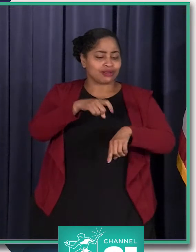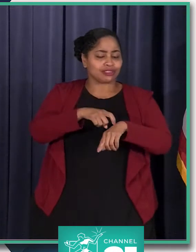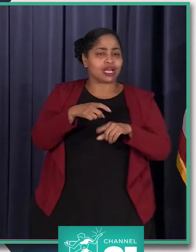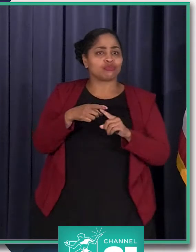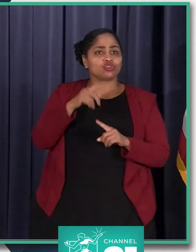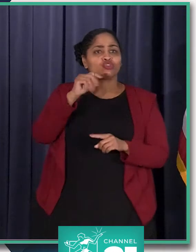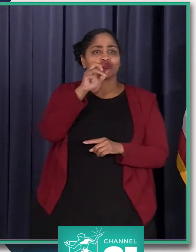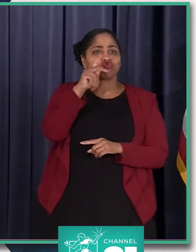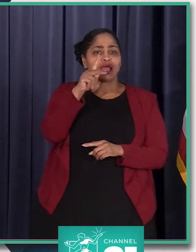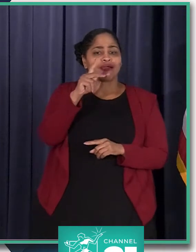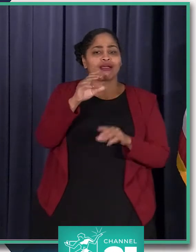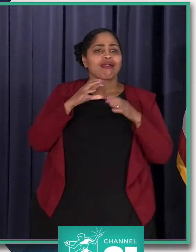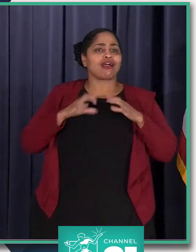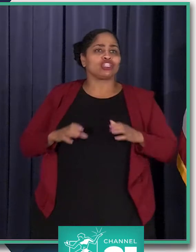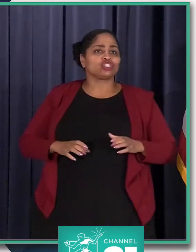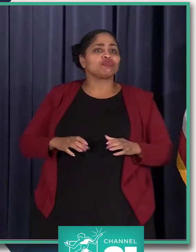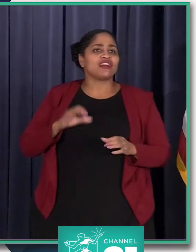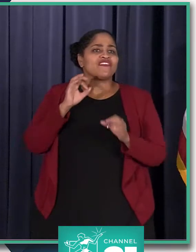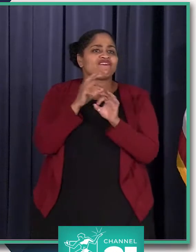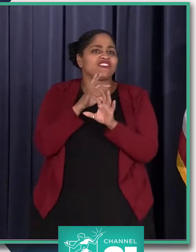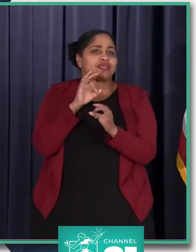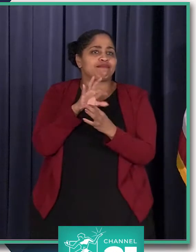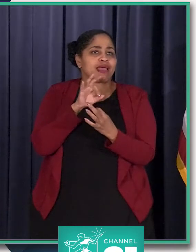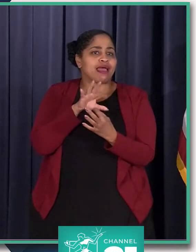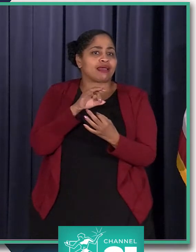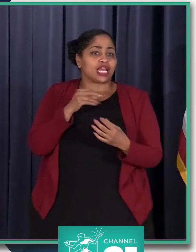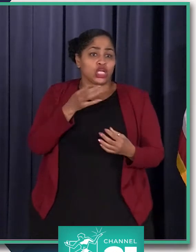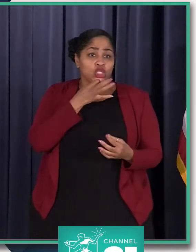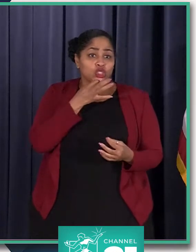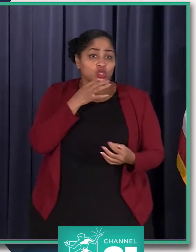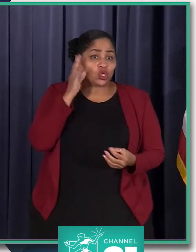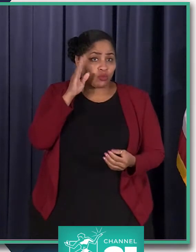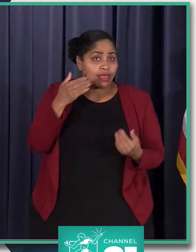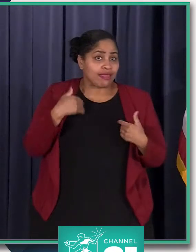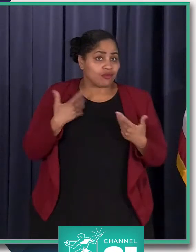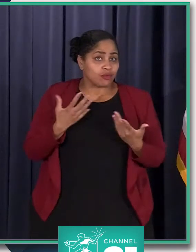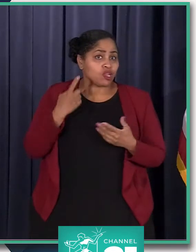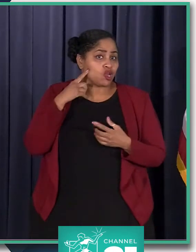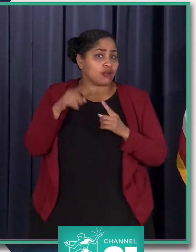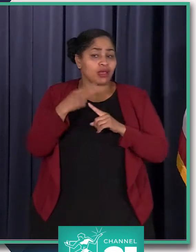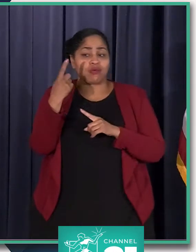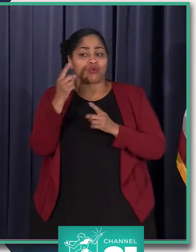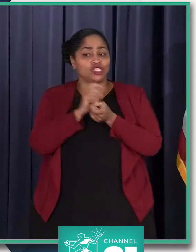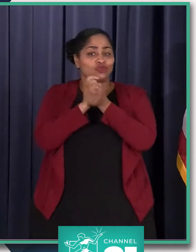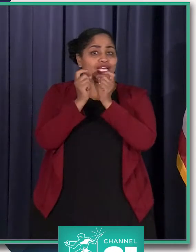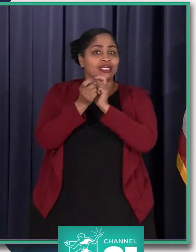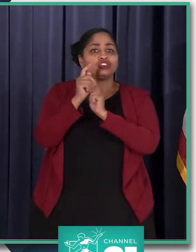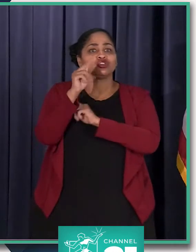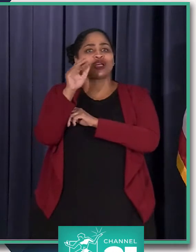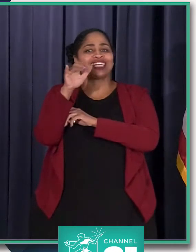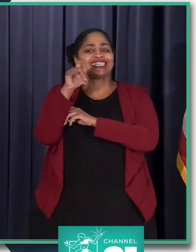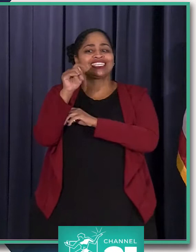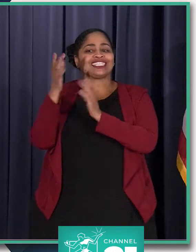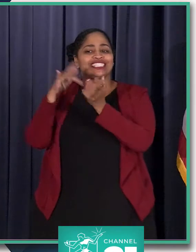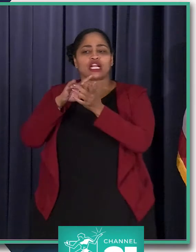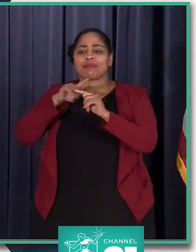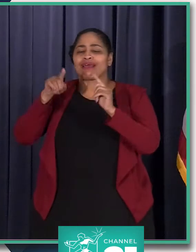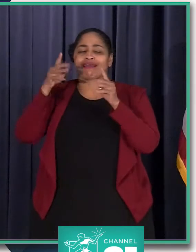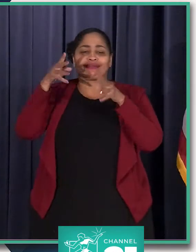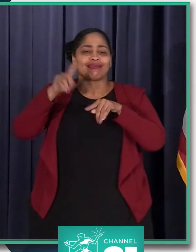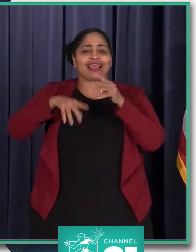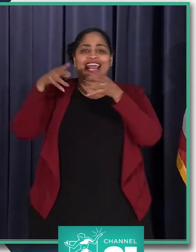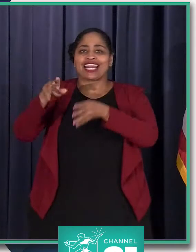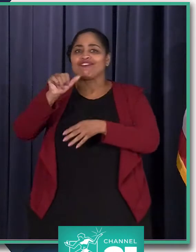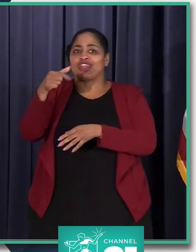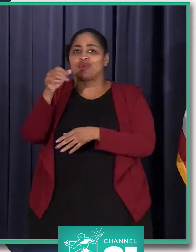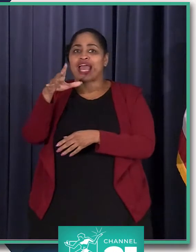track customer feedback. And of course, coming soon, we've heard about one transit center, but we can't leave the other one out.